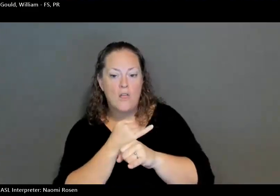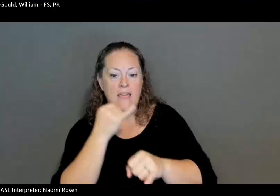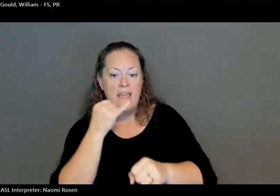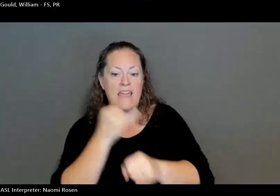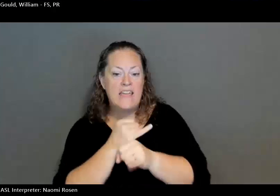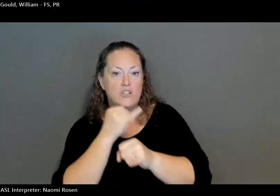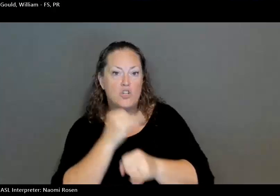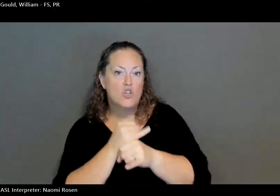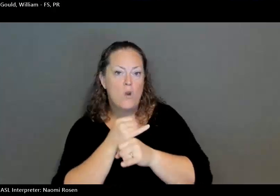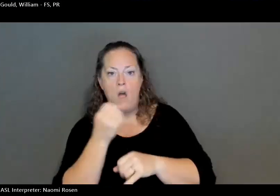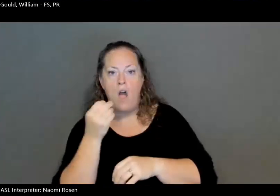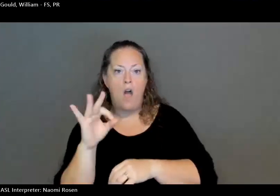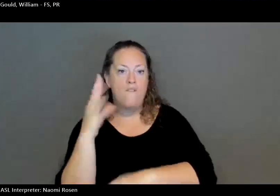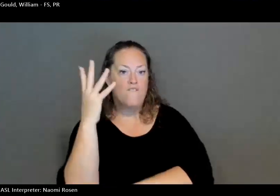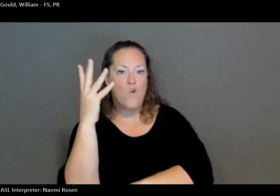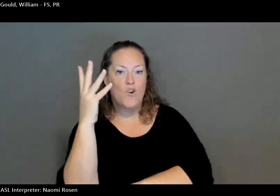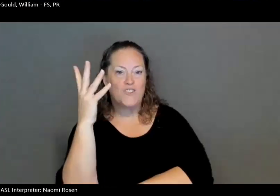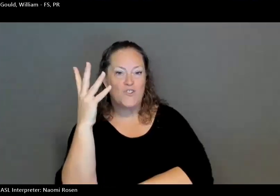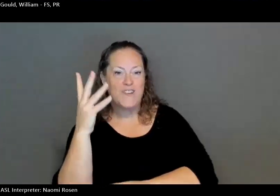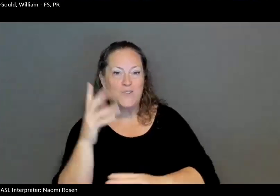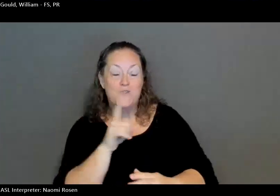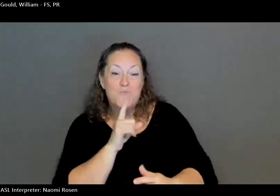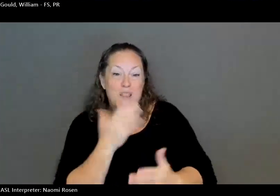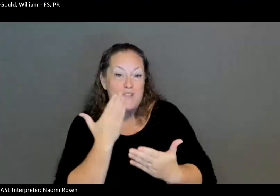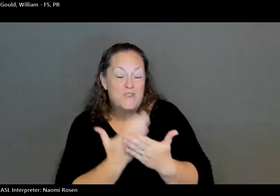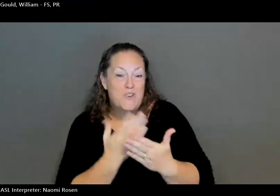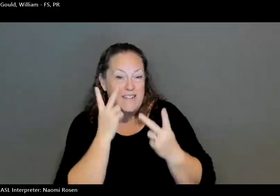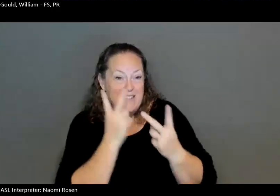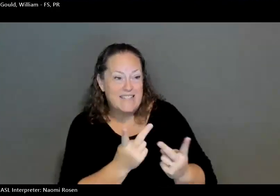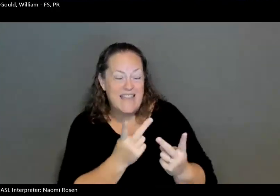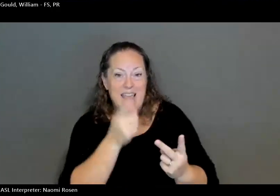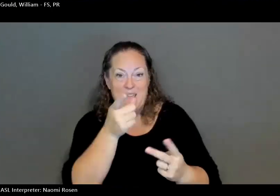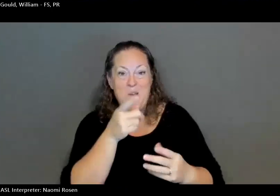So it's great to see Puerto Rico represented here.